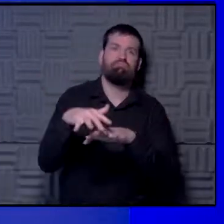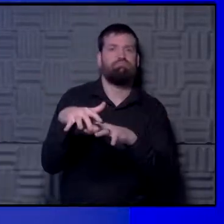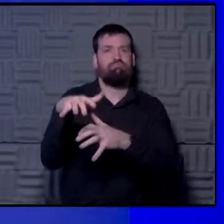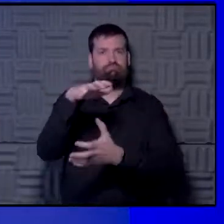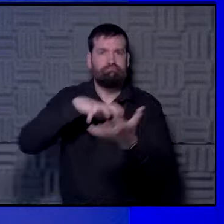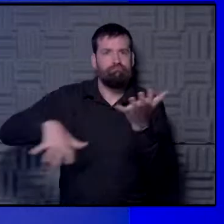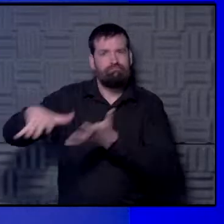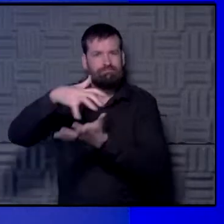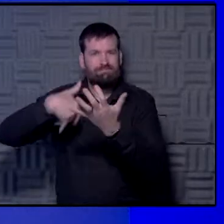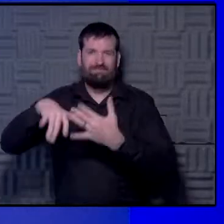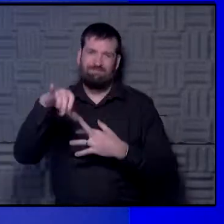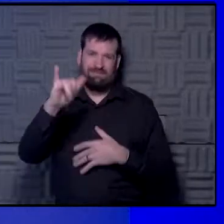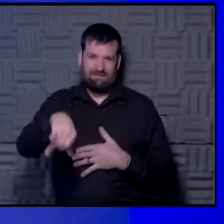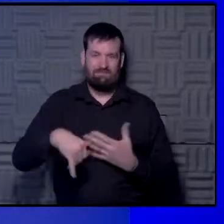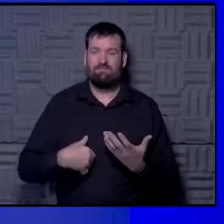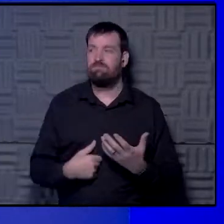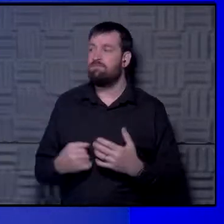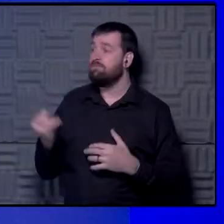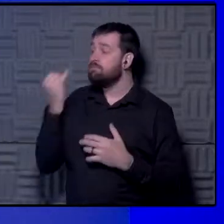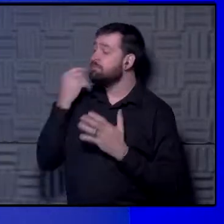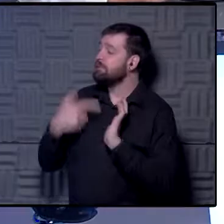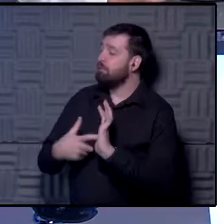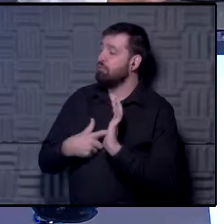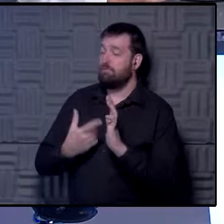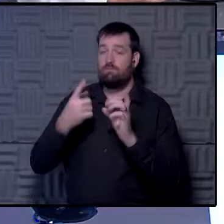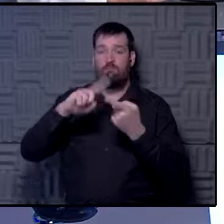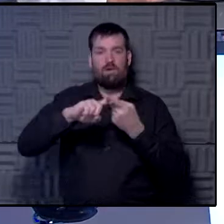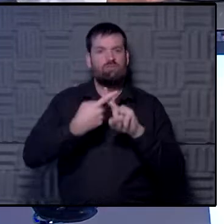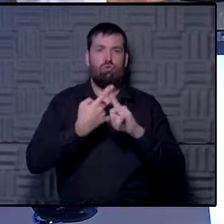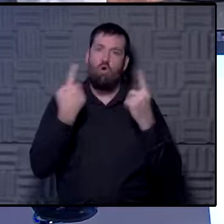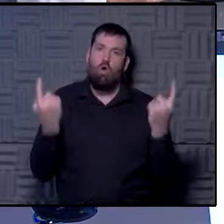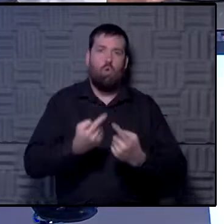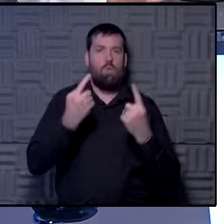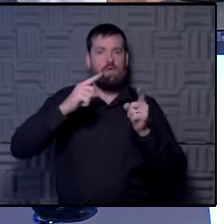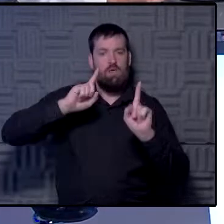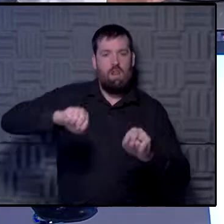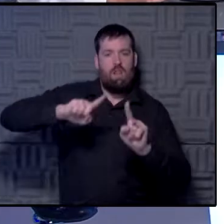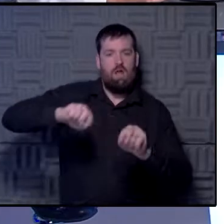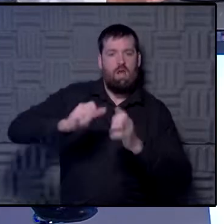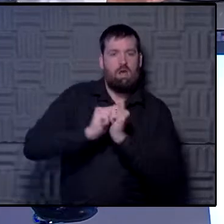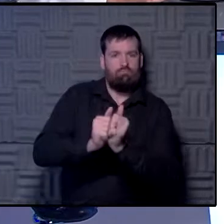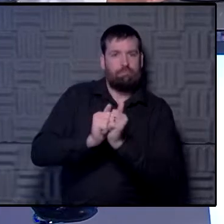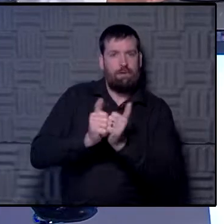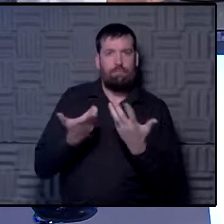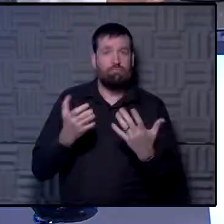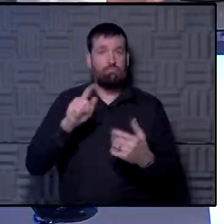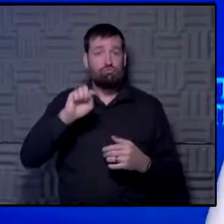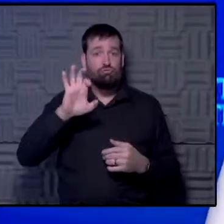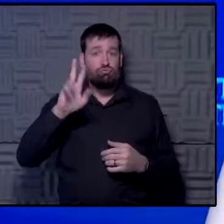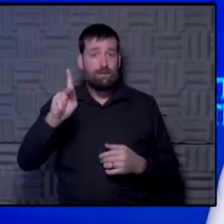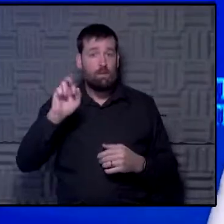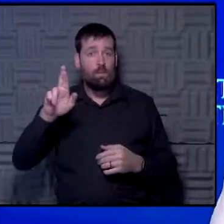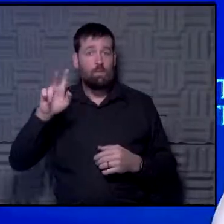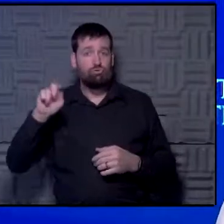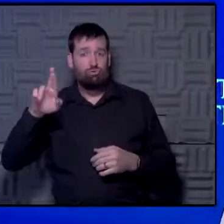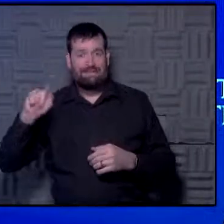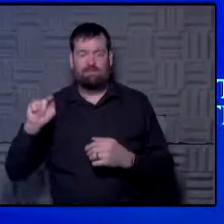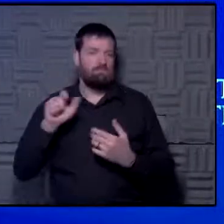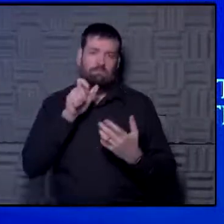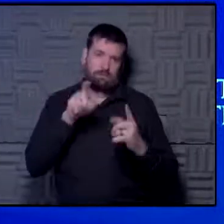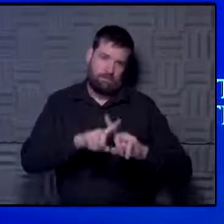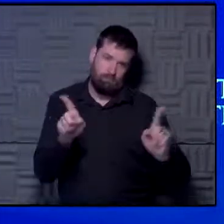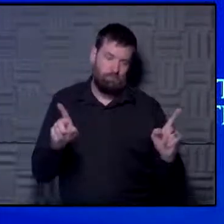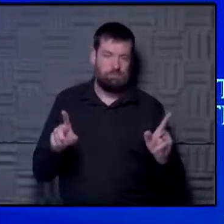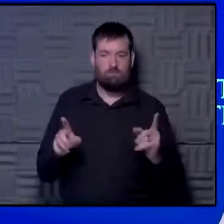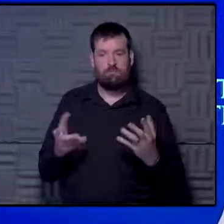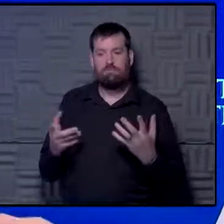that activity. I think if they're like, for example, friends you're always with every day anyway, then being in trick-or-treating is not going to change that dynamic. But if it's a